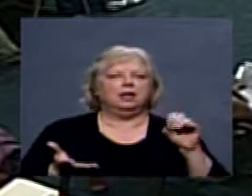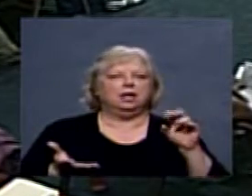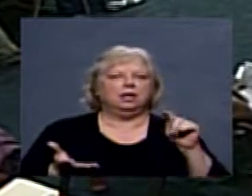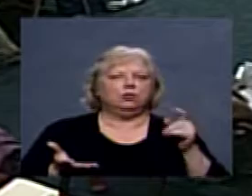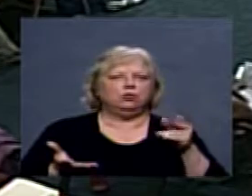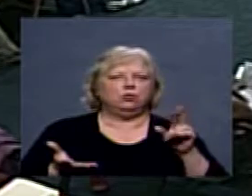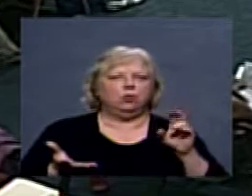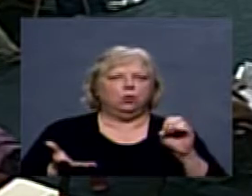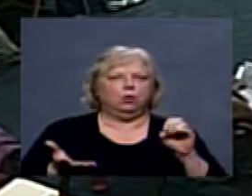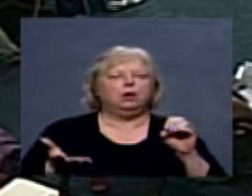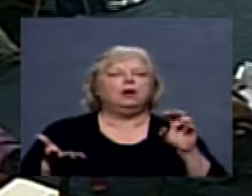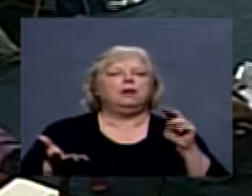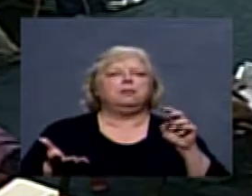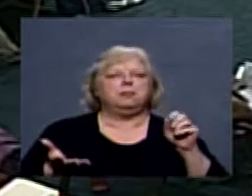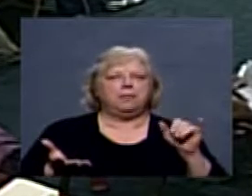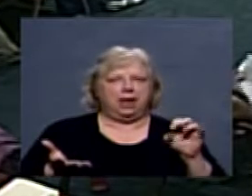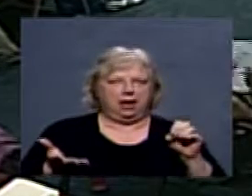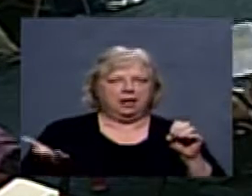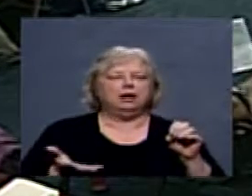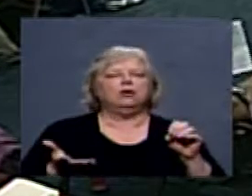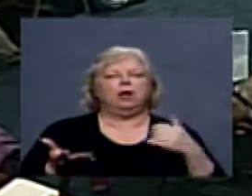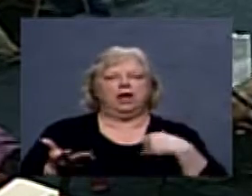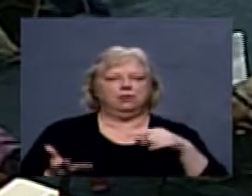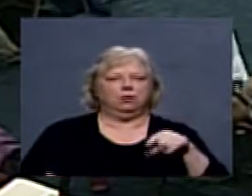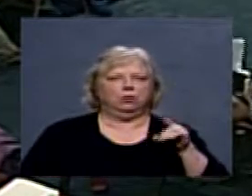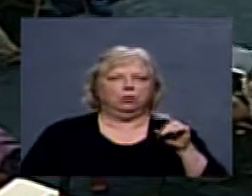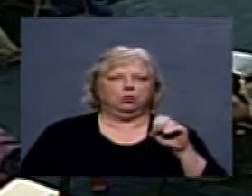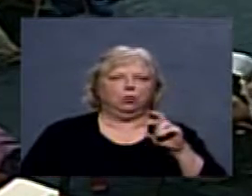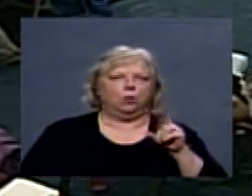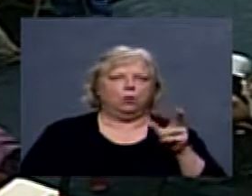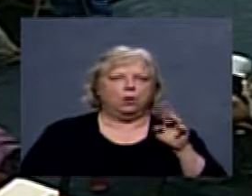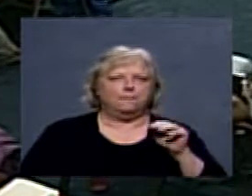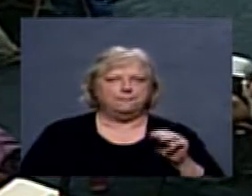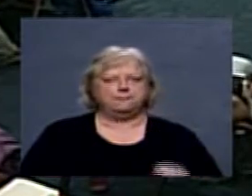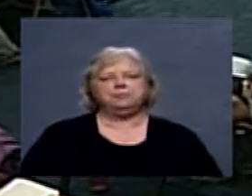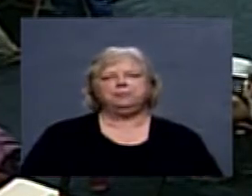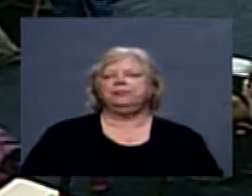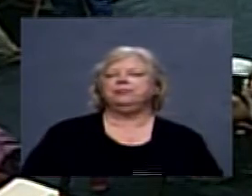and Commissioner May. You have a quorum. Thank you.